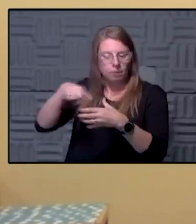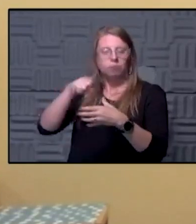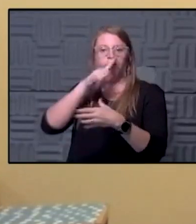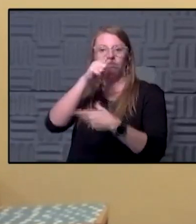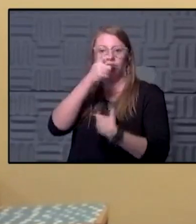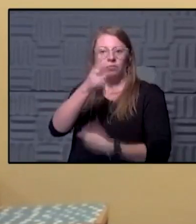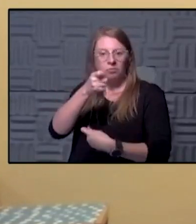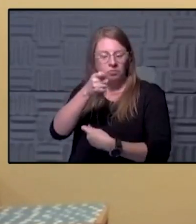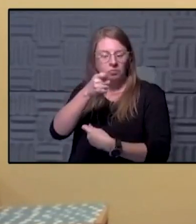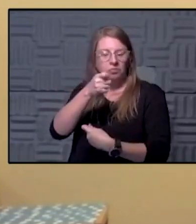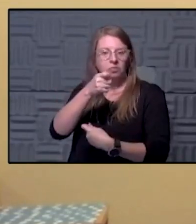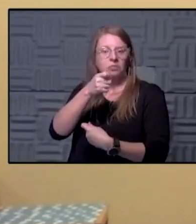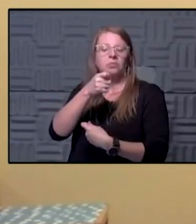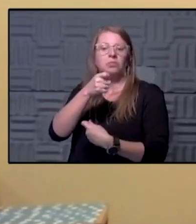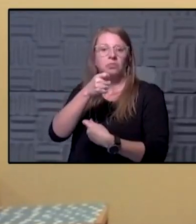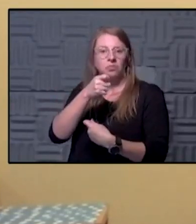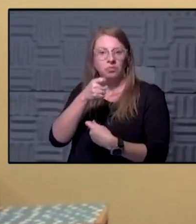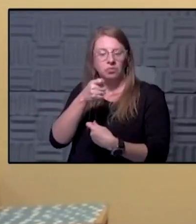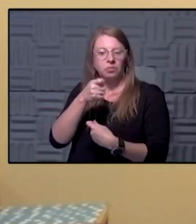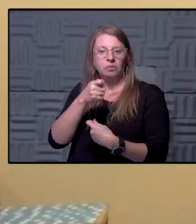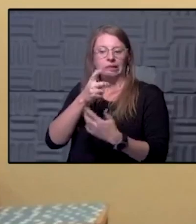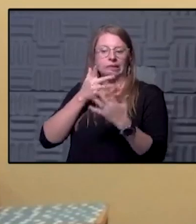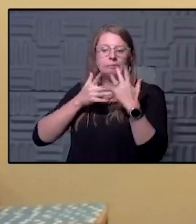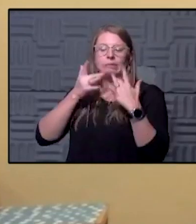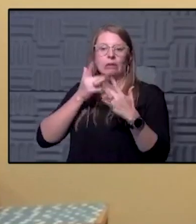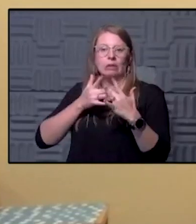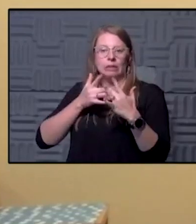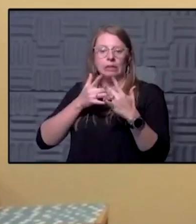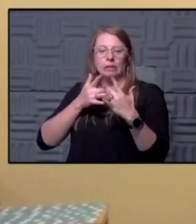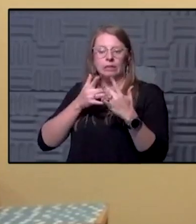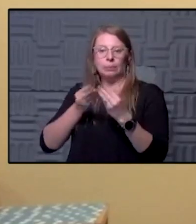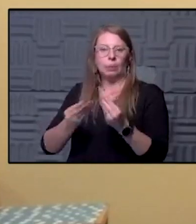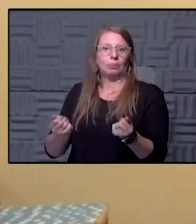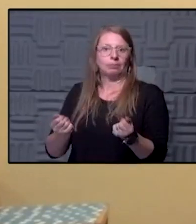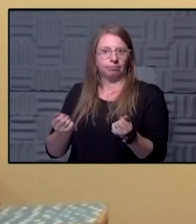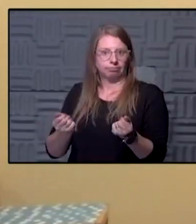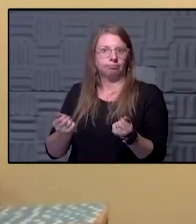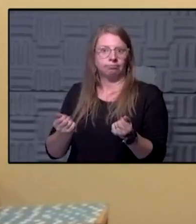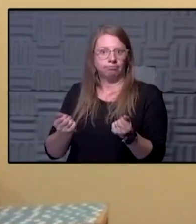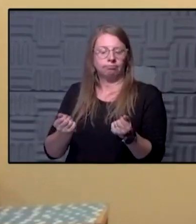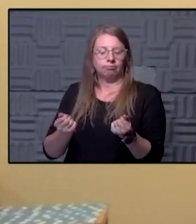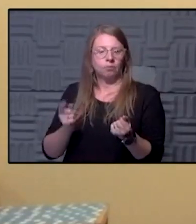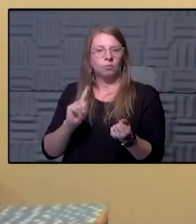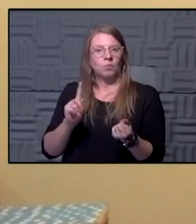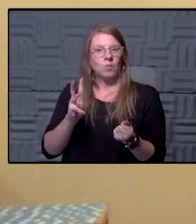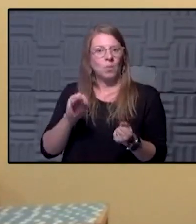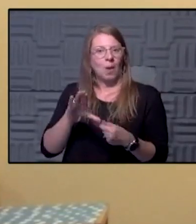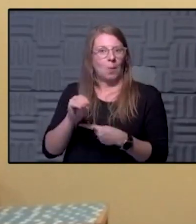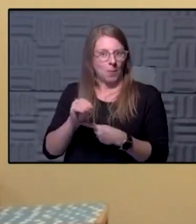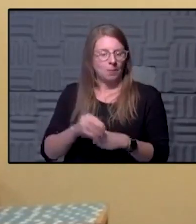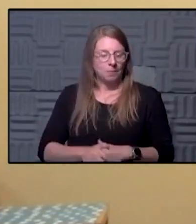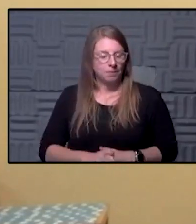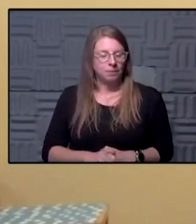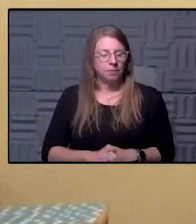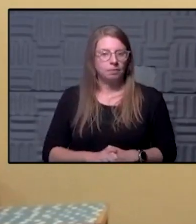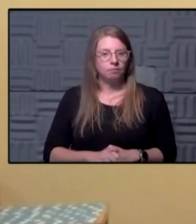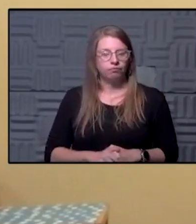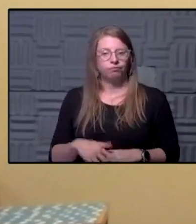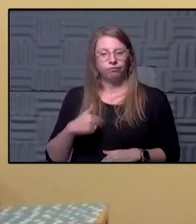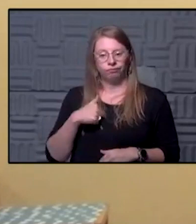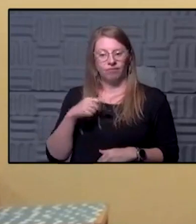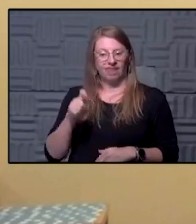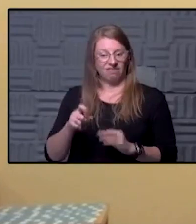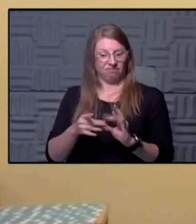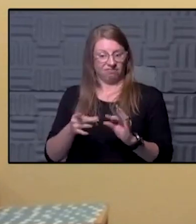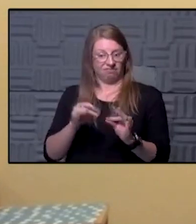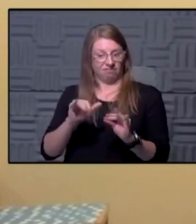interested in seeing these disparities disappear within Wyandotte County. So I have to say that that's been a